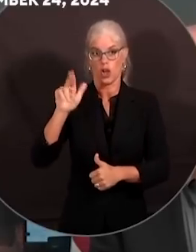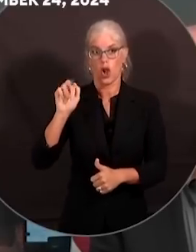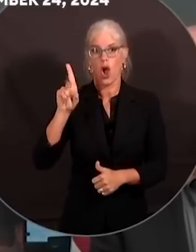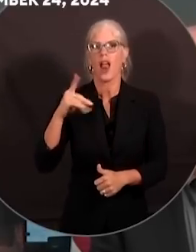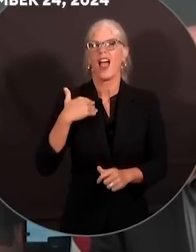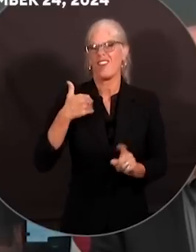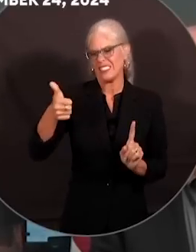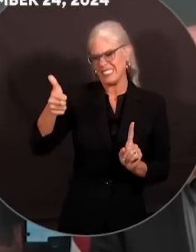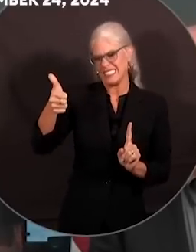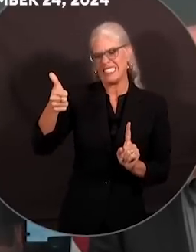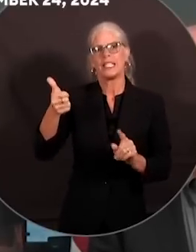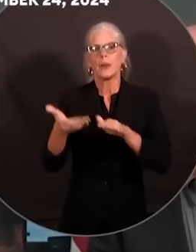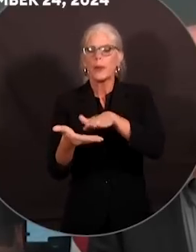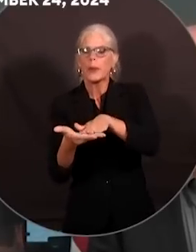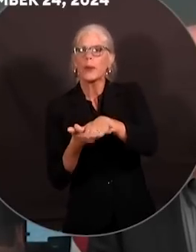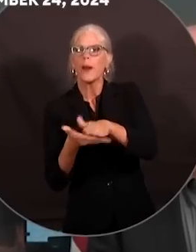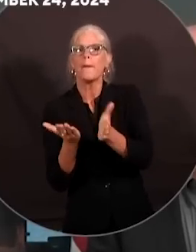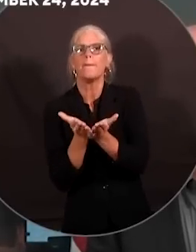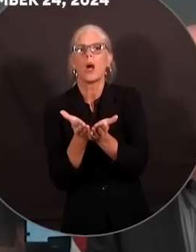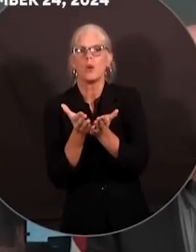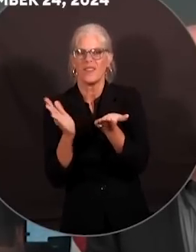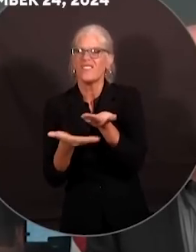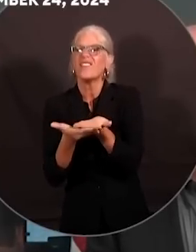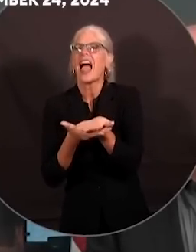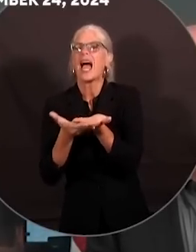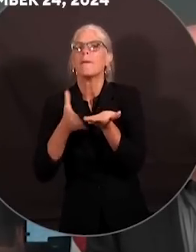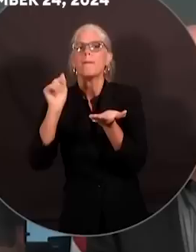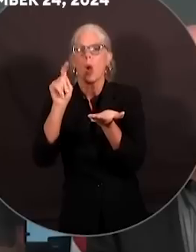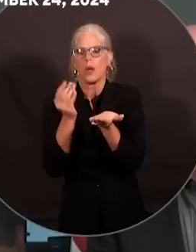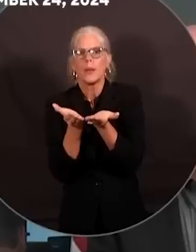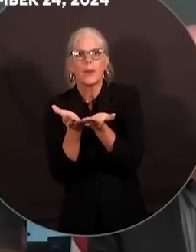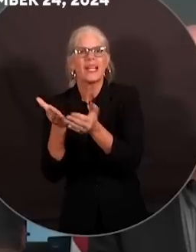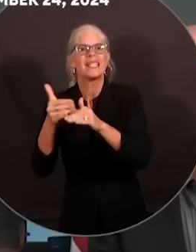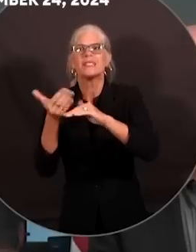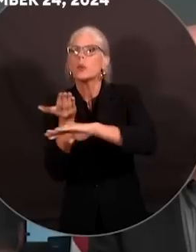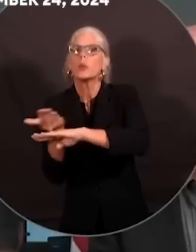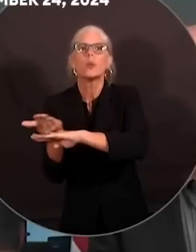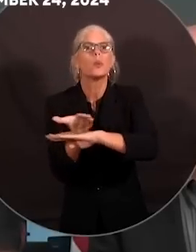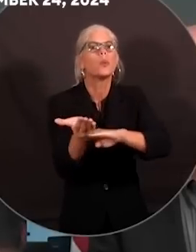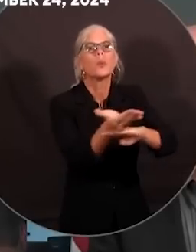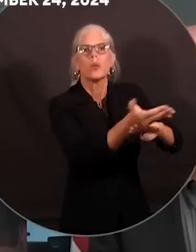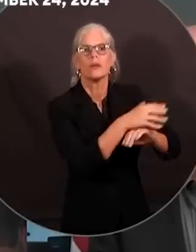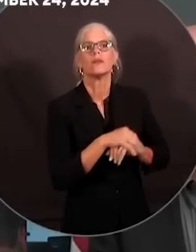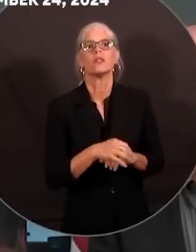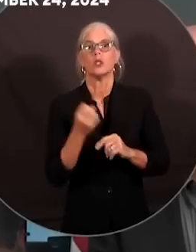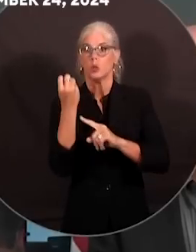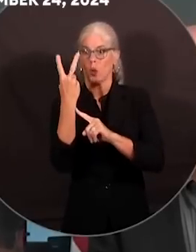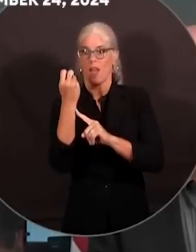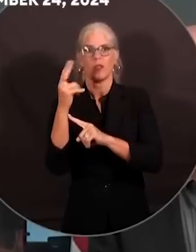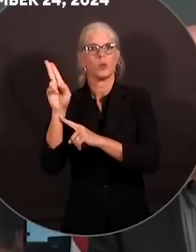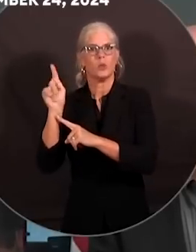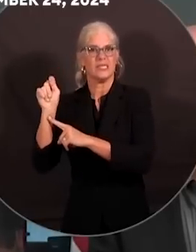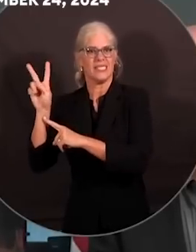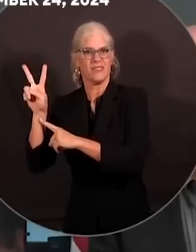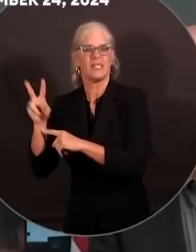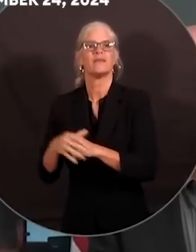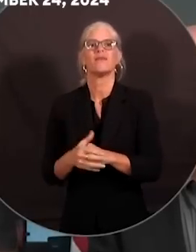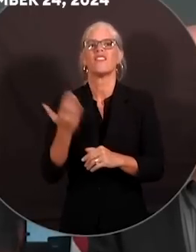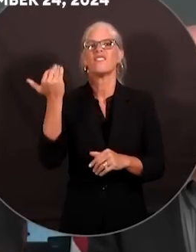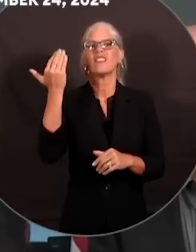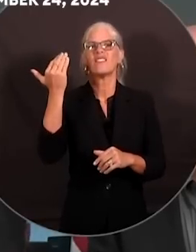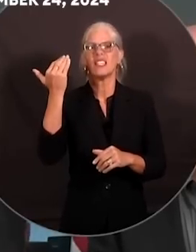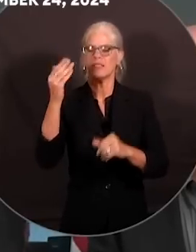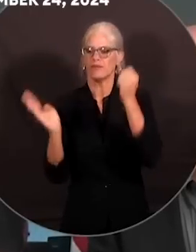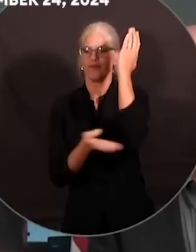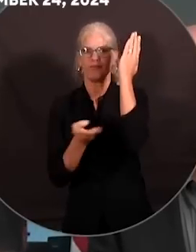on standby, 7 flat bottom flood rescue skiffs, 12 UTVs. 15 cut and toss crews, 2 amphibious